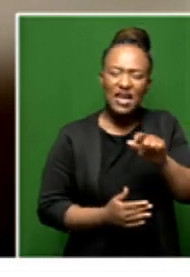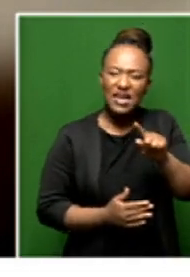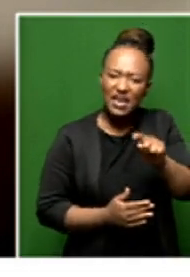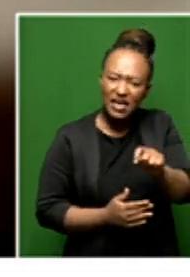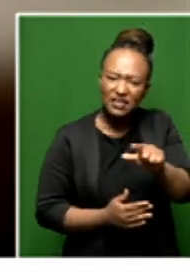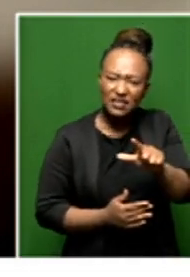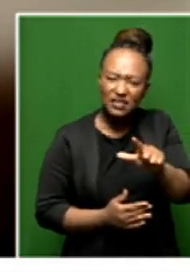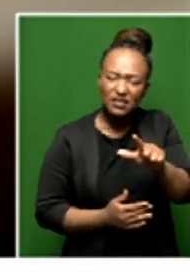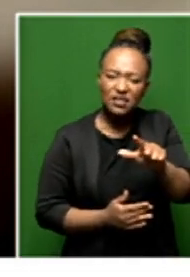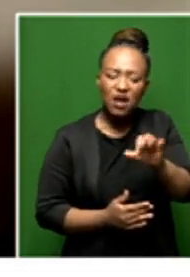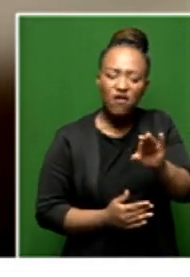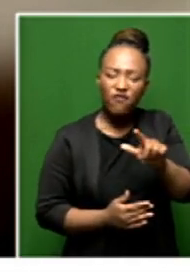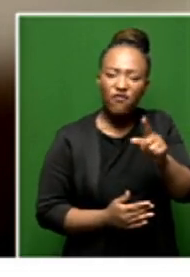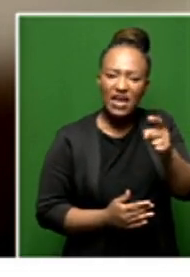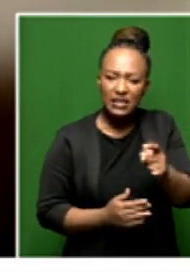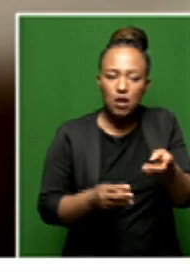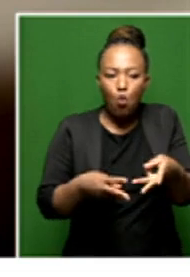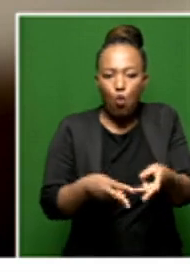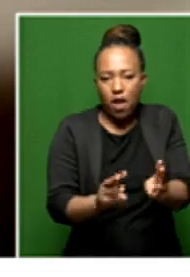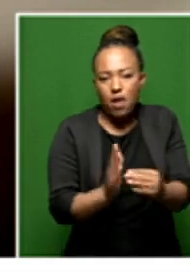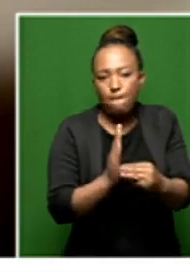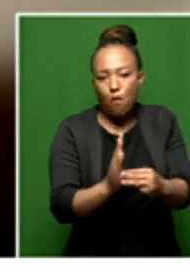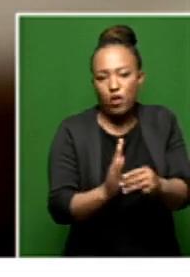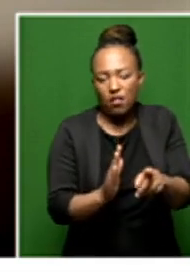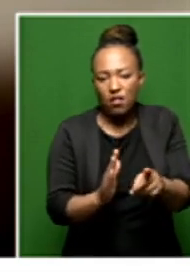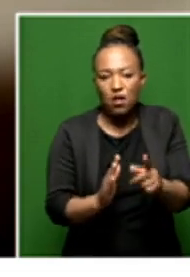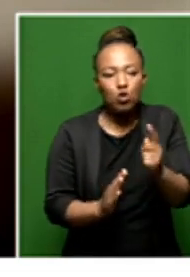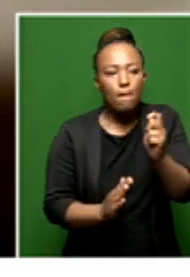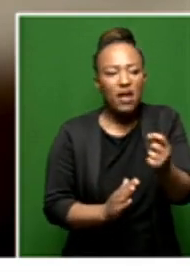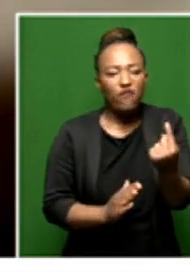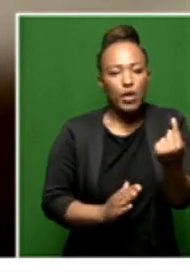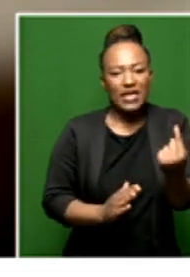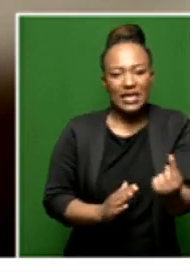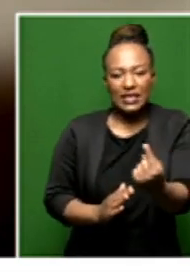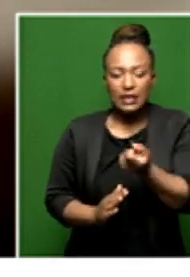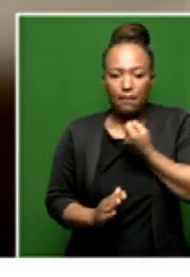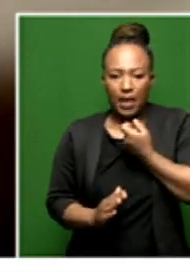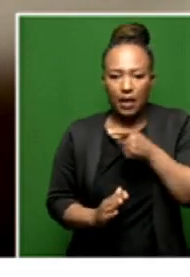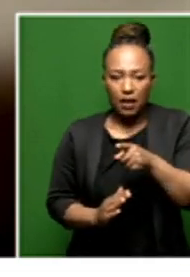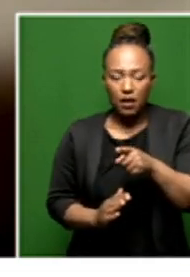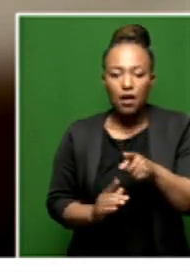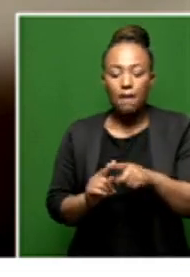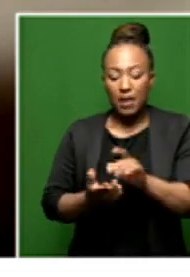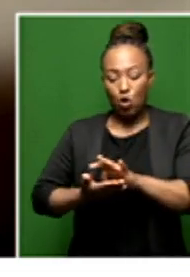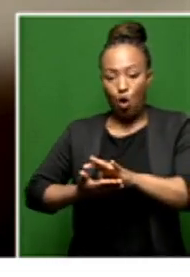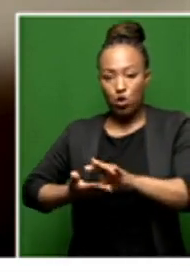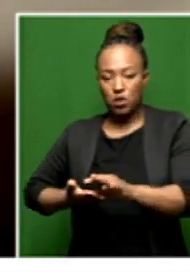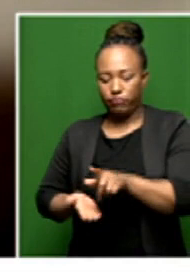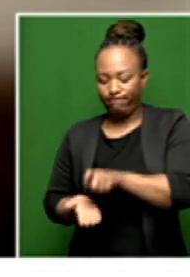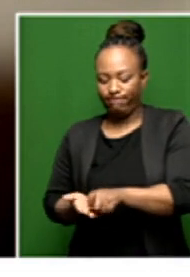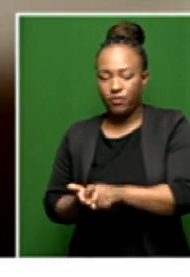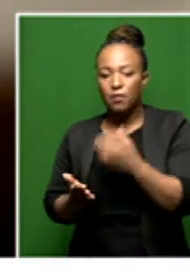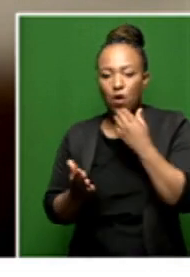in terms of antibiotics? It means instead of paying for each pill, the contracts would be written by the Department of